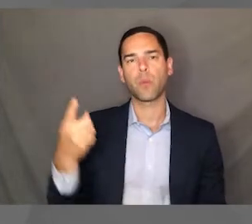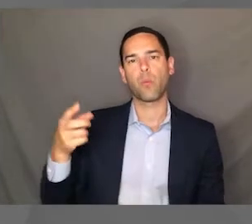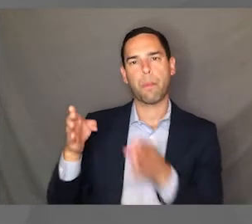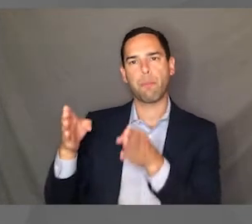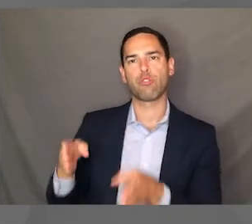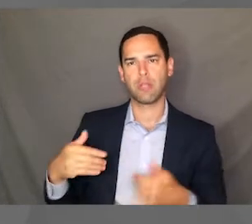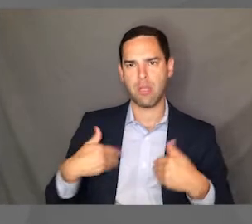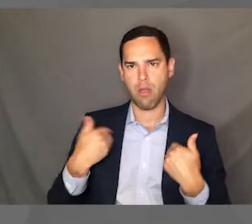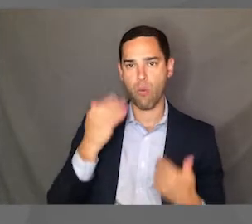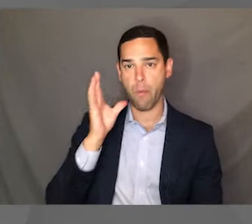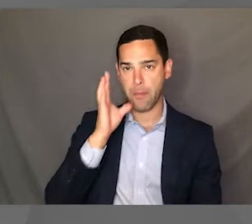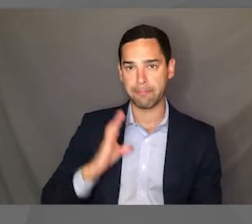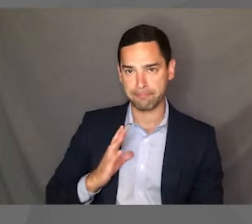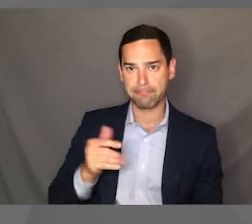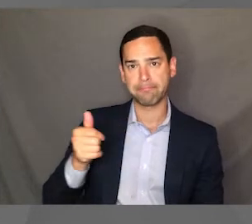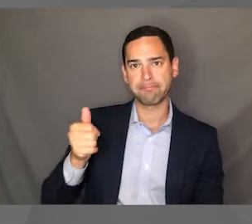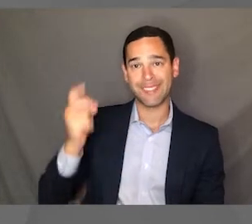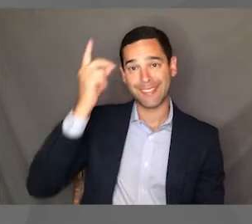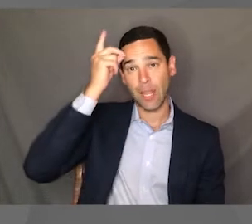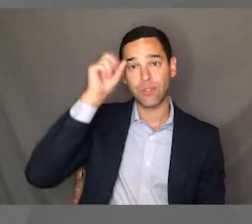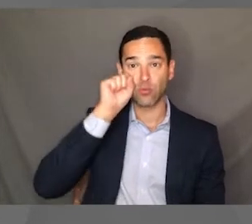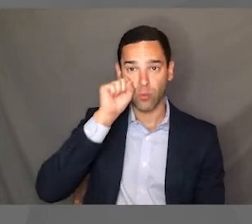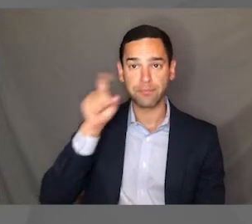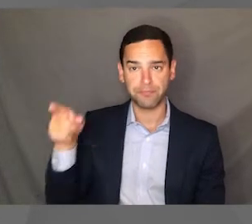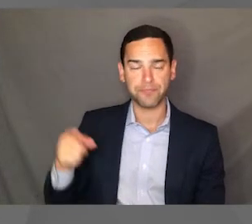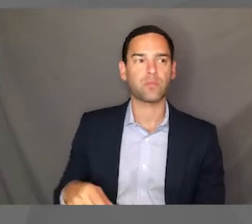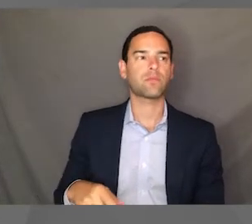when a young lady with Down syndrome